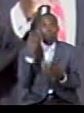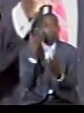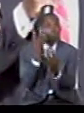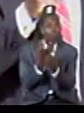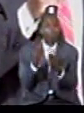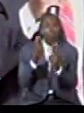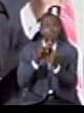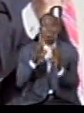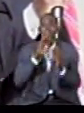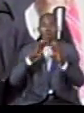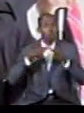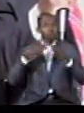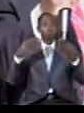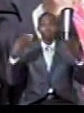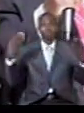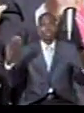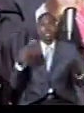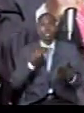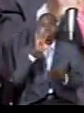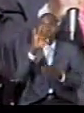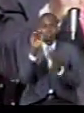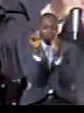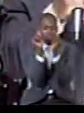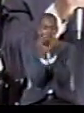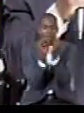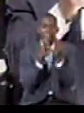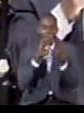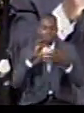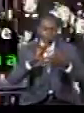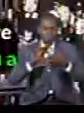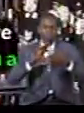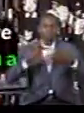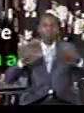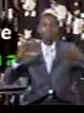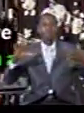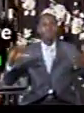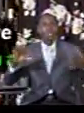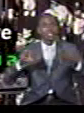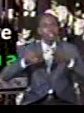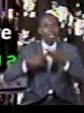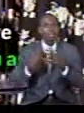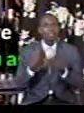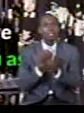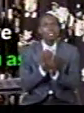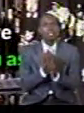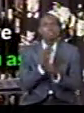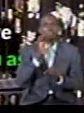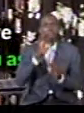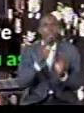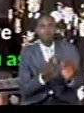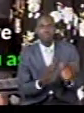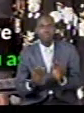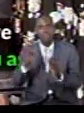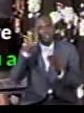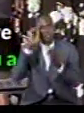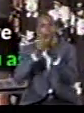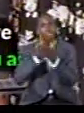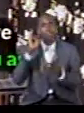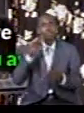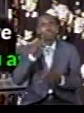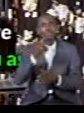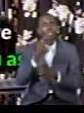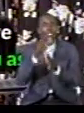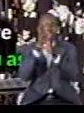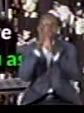Doors are opened and your bounds are loose. Start making plans, believing